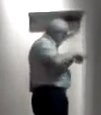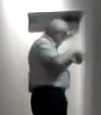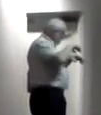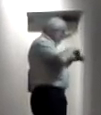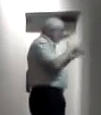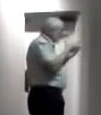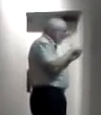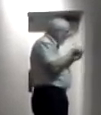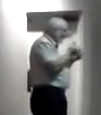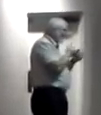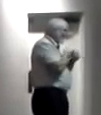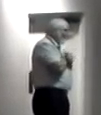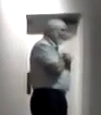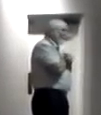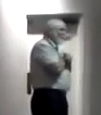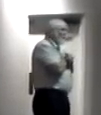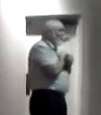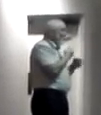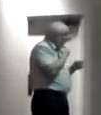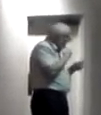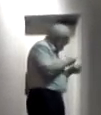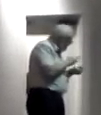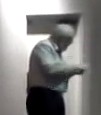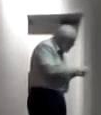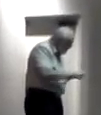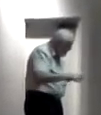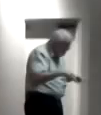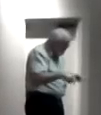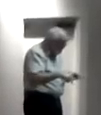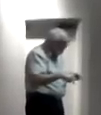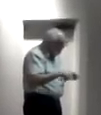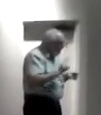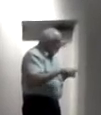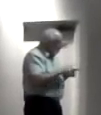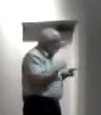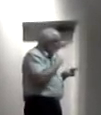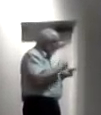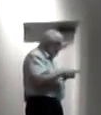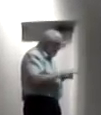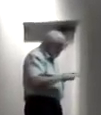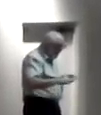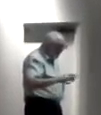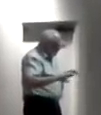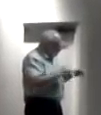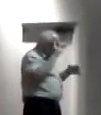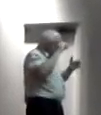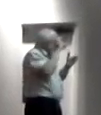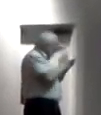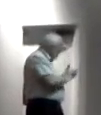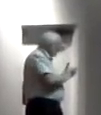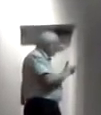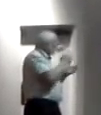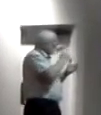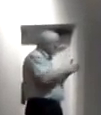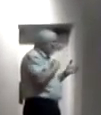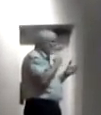love. We tell our children this, but when we tell our children this, do we believe what we're telling